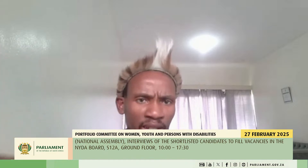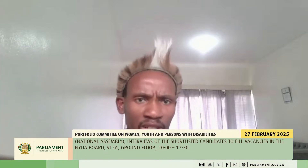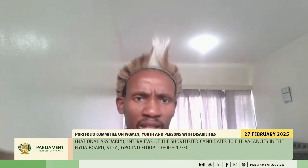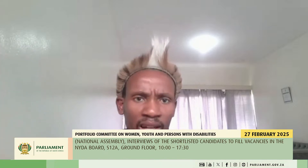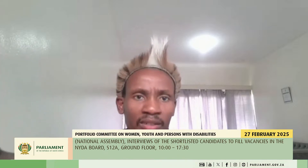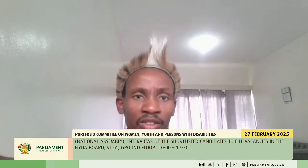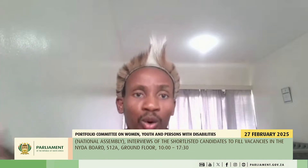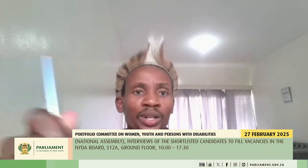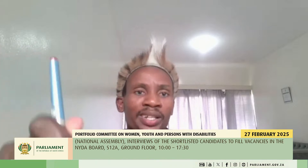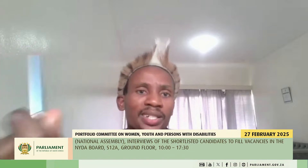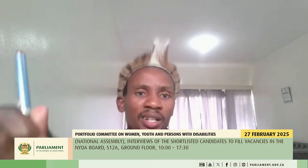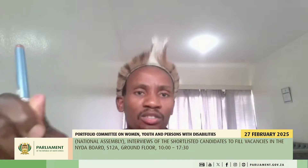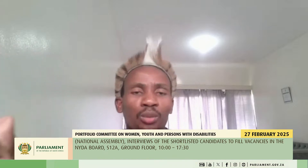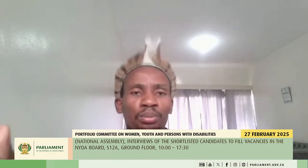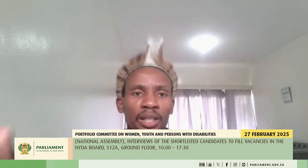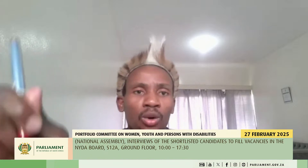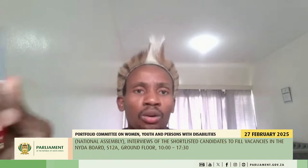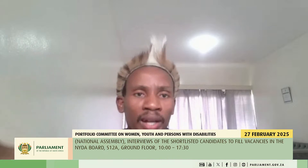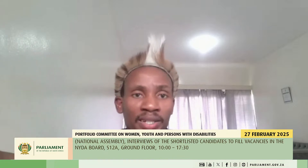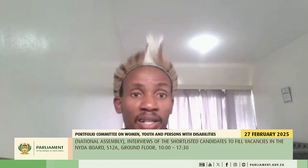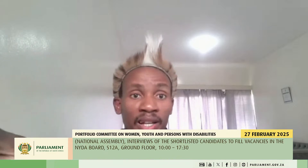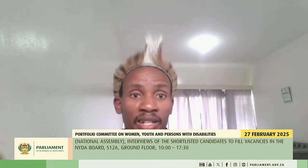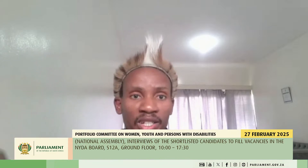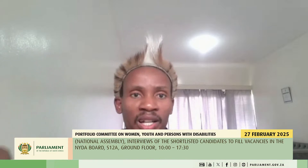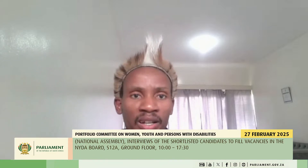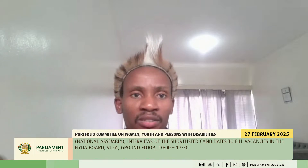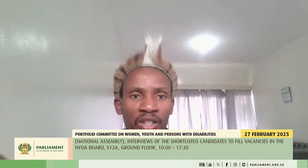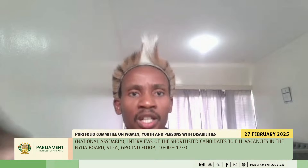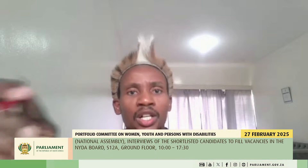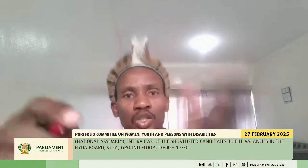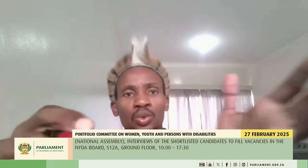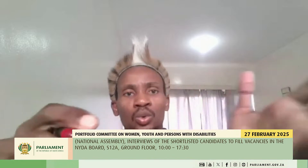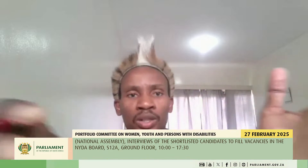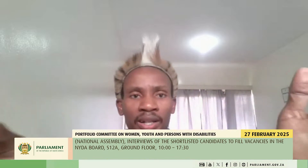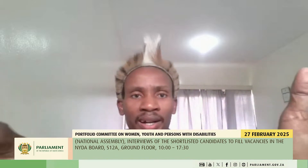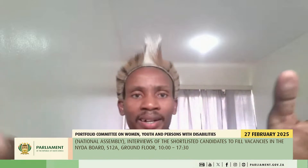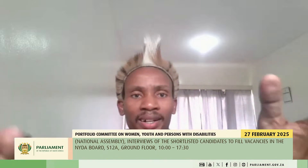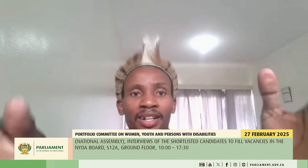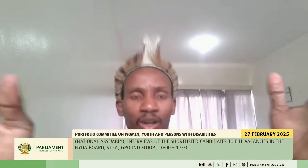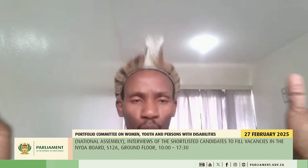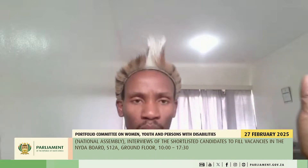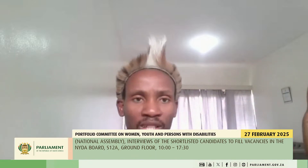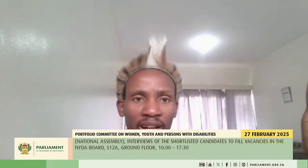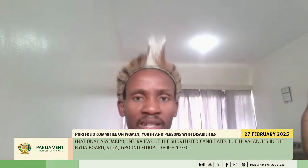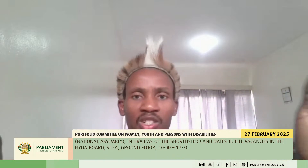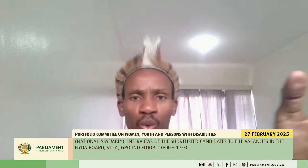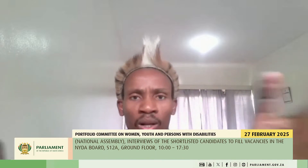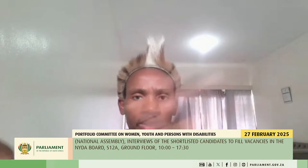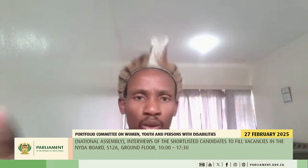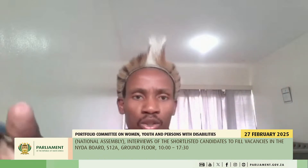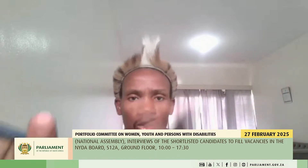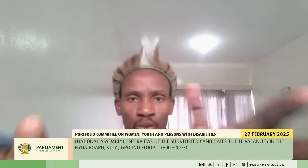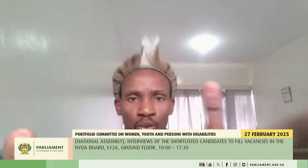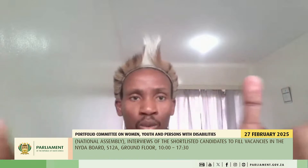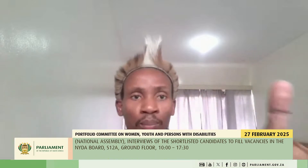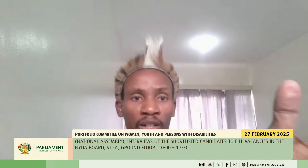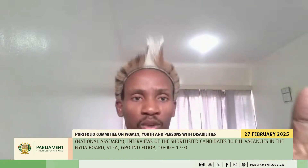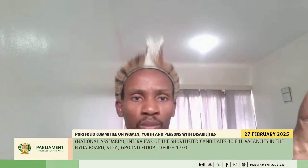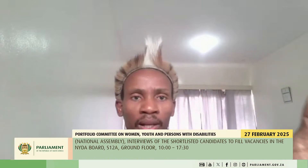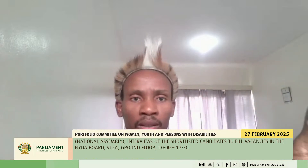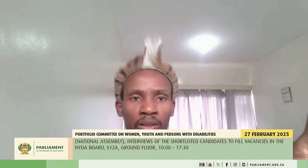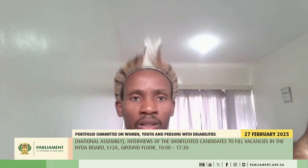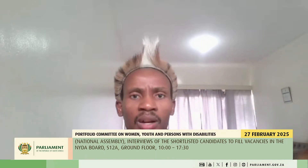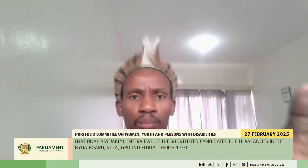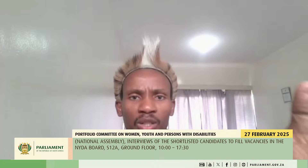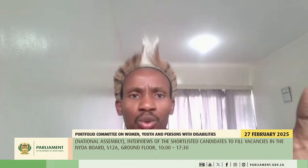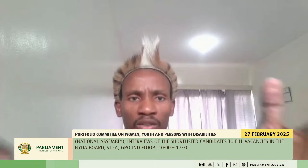operate at the national level, or it doesn't have to be recognized at the national level through their website as well, and also through to